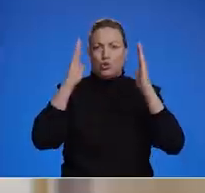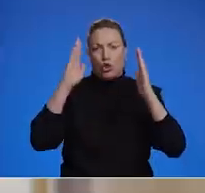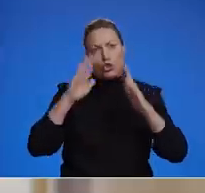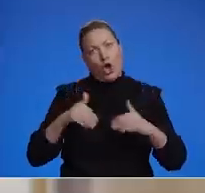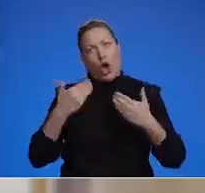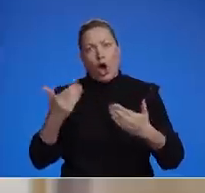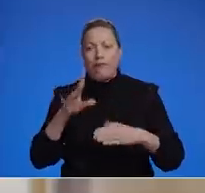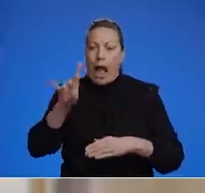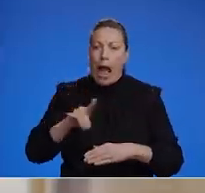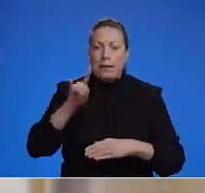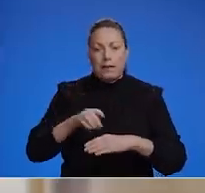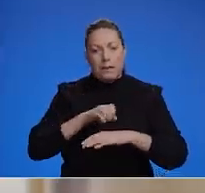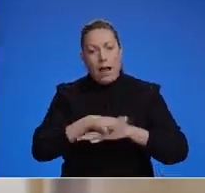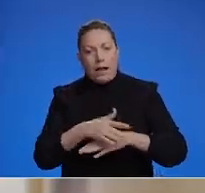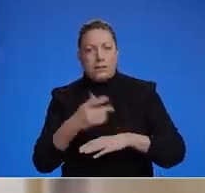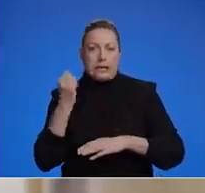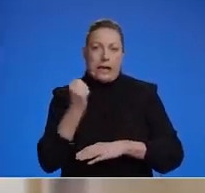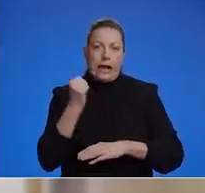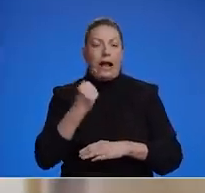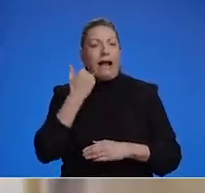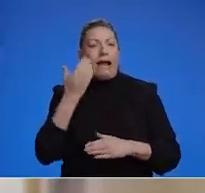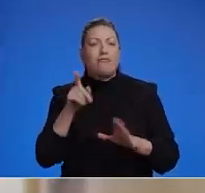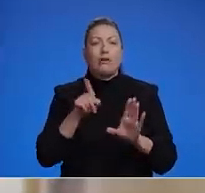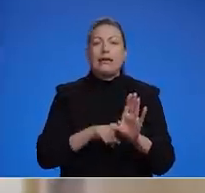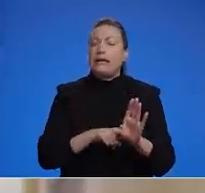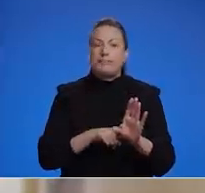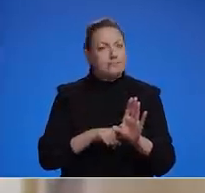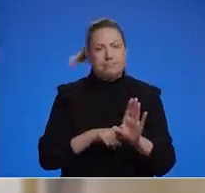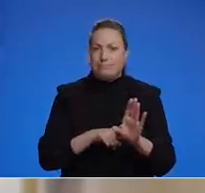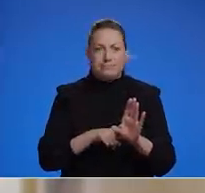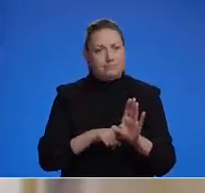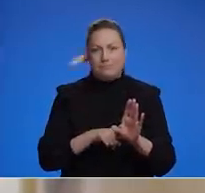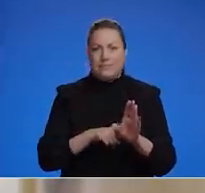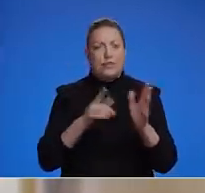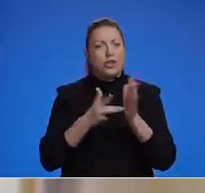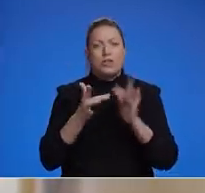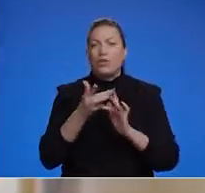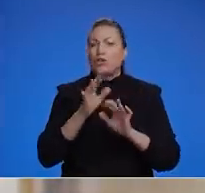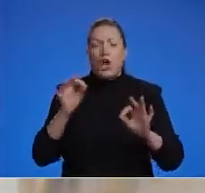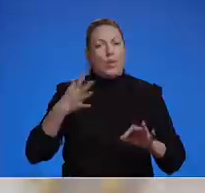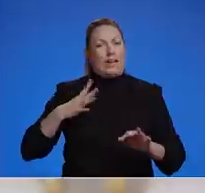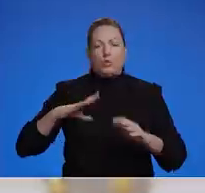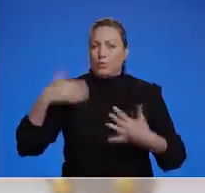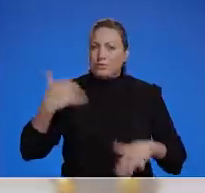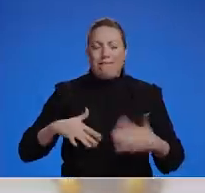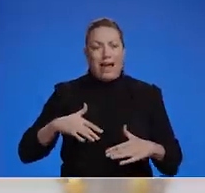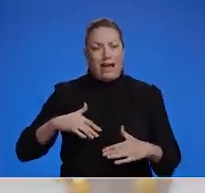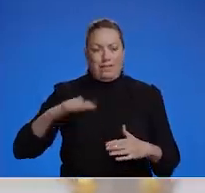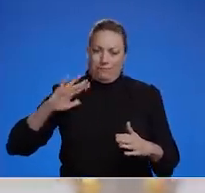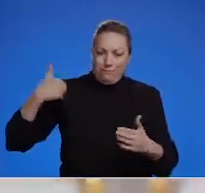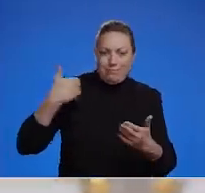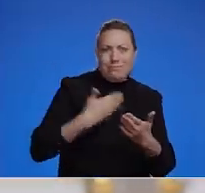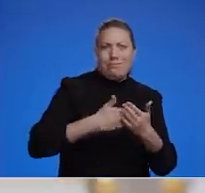his own, or else he would have to suffer over and over again since the world began. Instead of